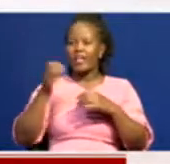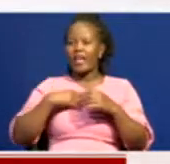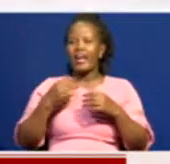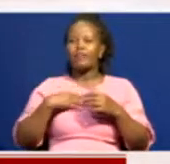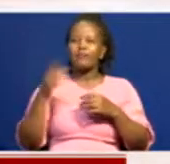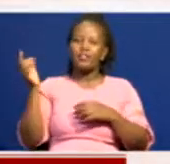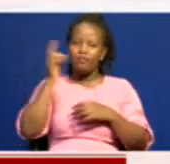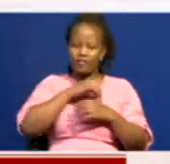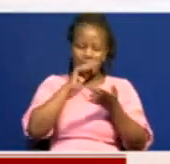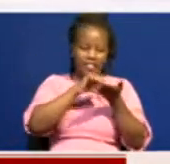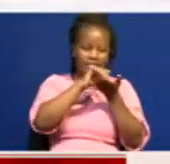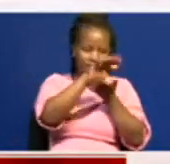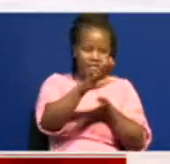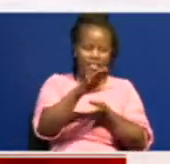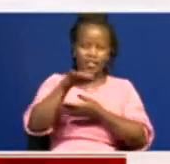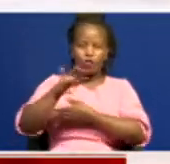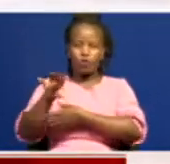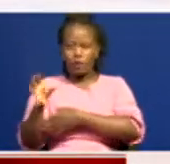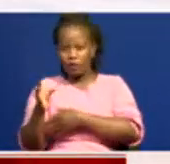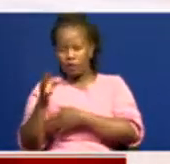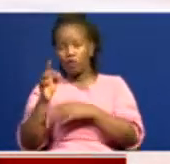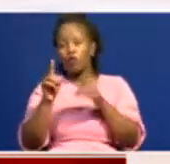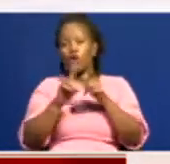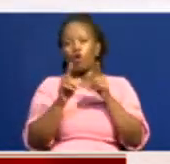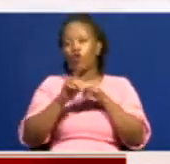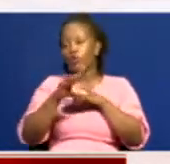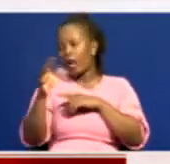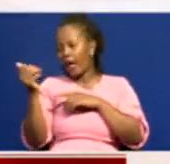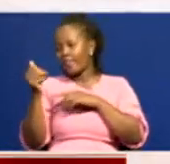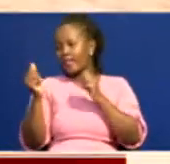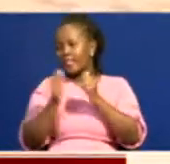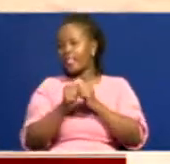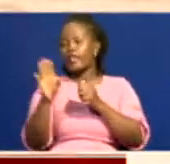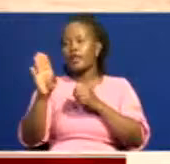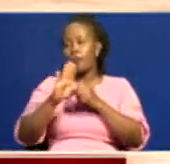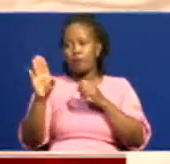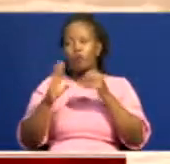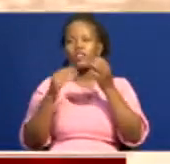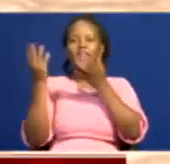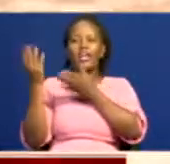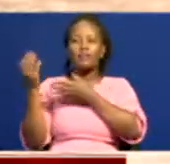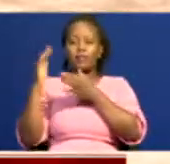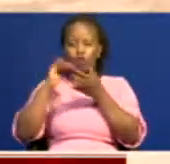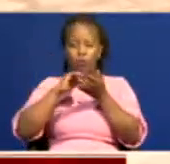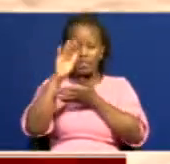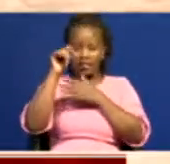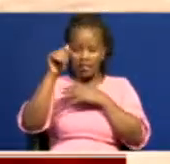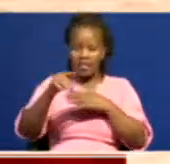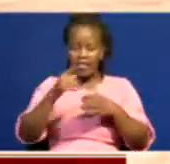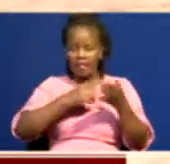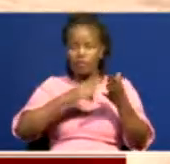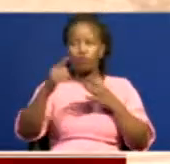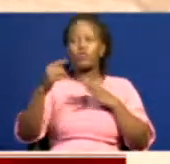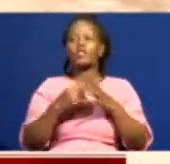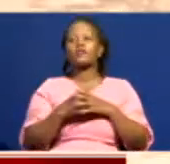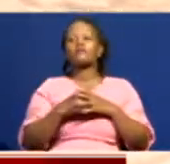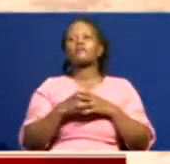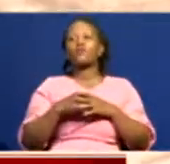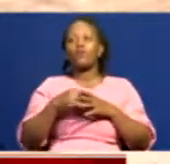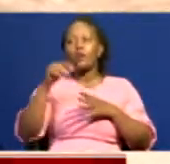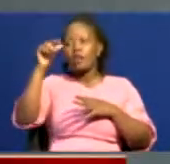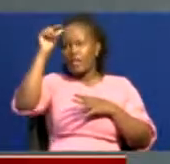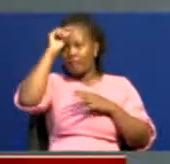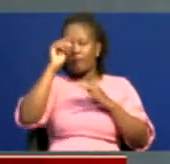been sent to counties and another 10 billion Kenyan shillings would be due by the end of this week. Government is encouraging counties to